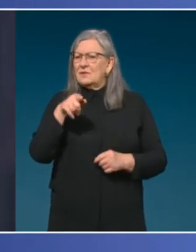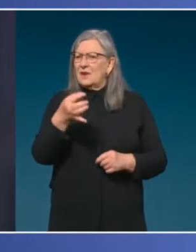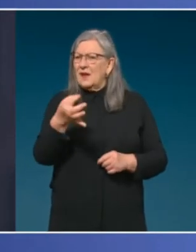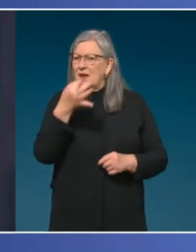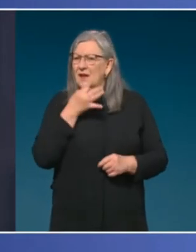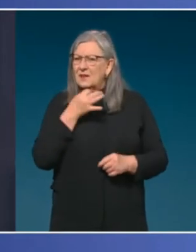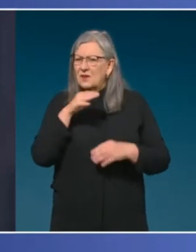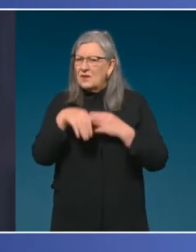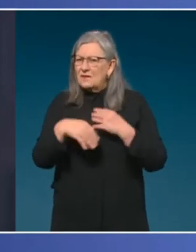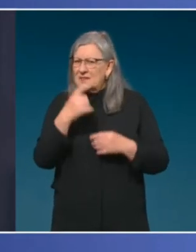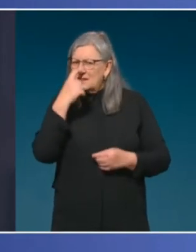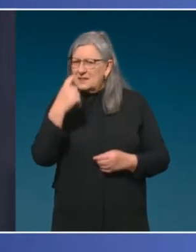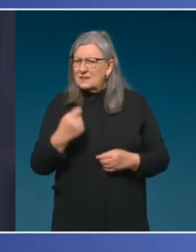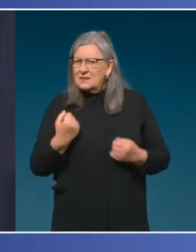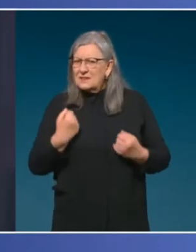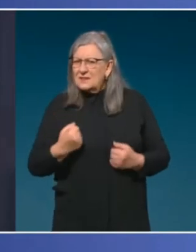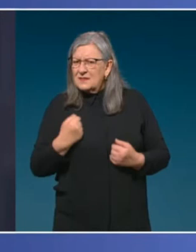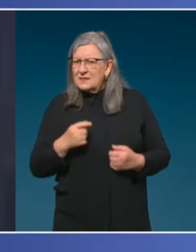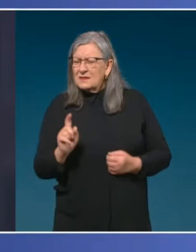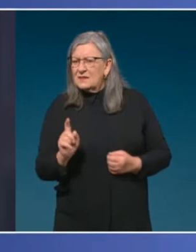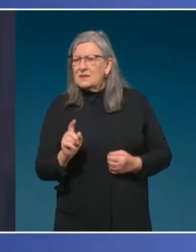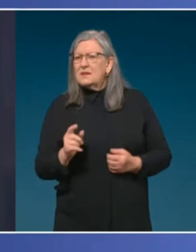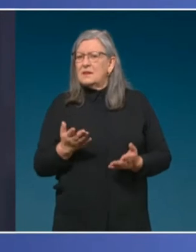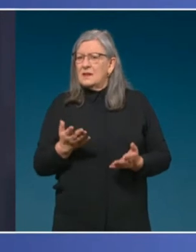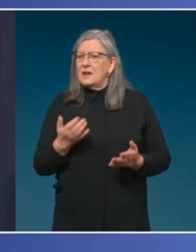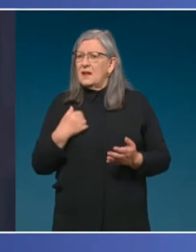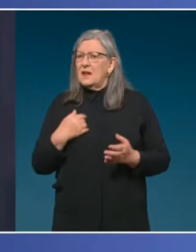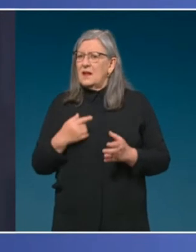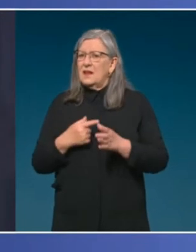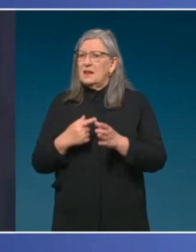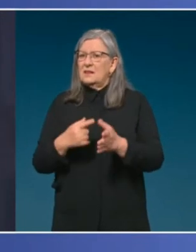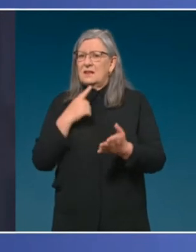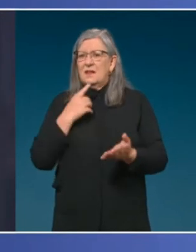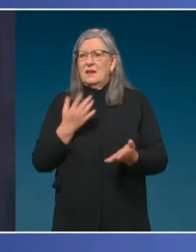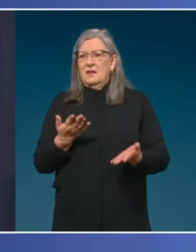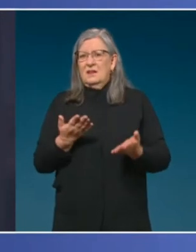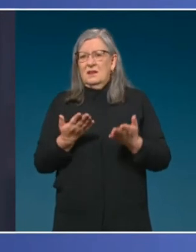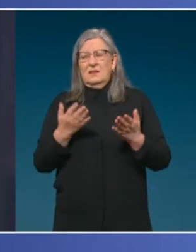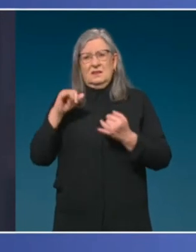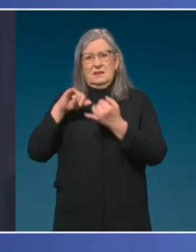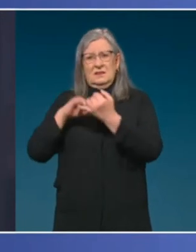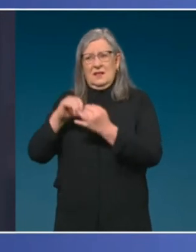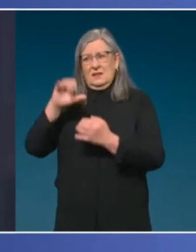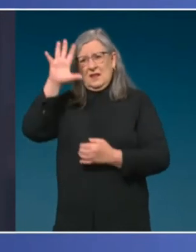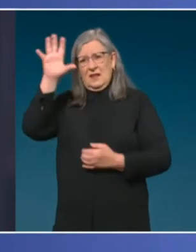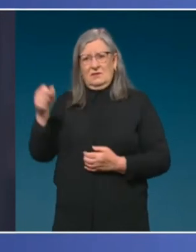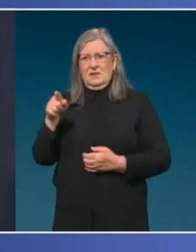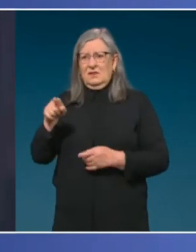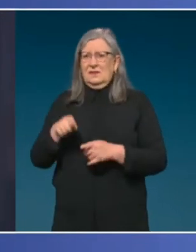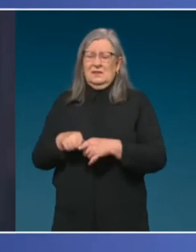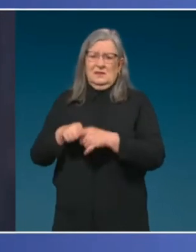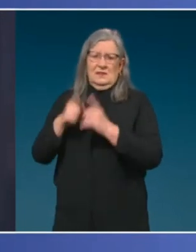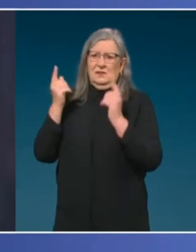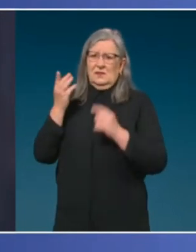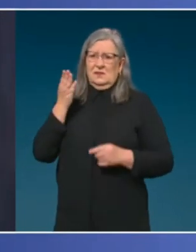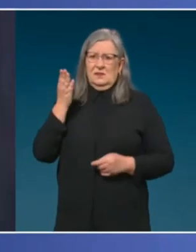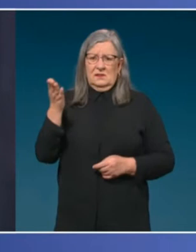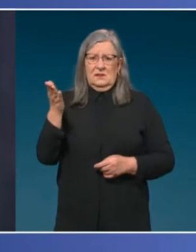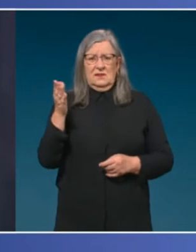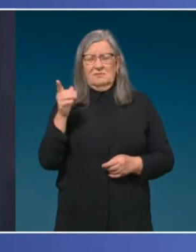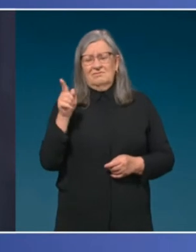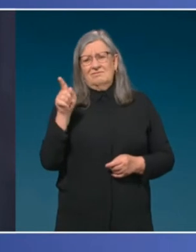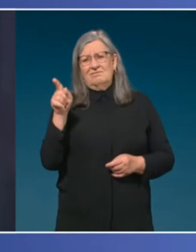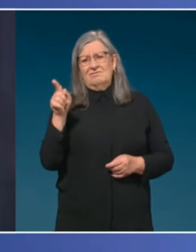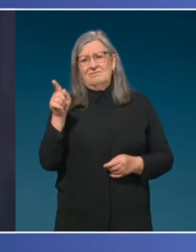to Australia. Their life expectancy is 65. Only 5% of the population is over the age of 65. They only